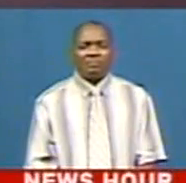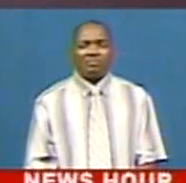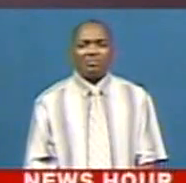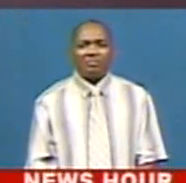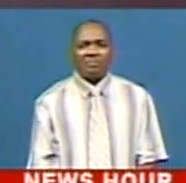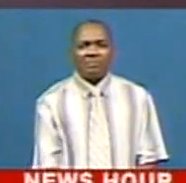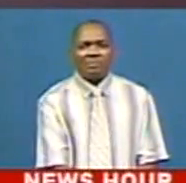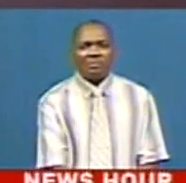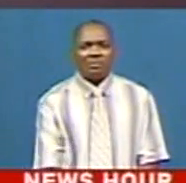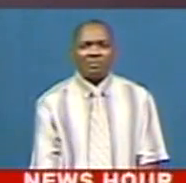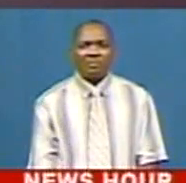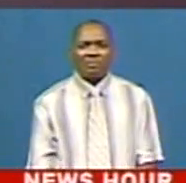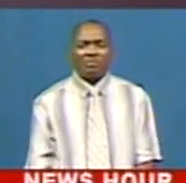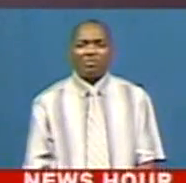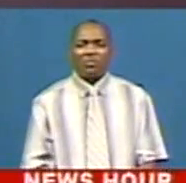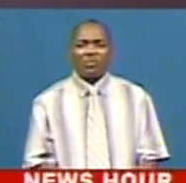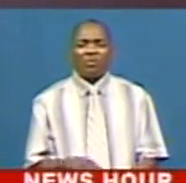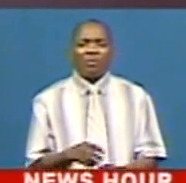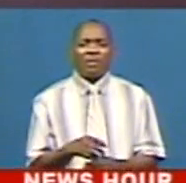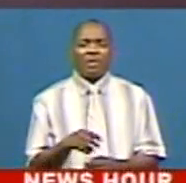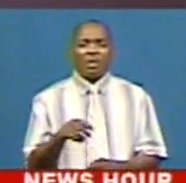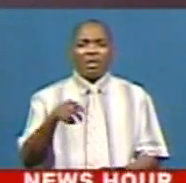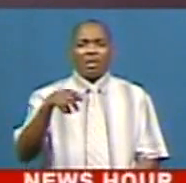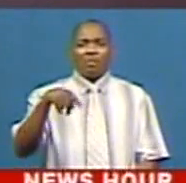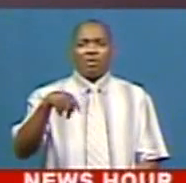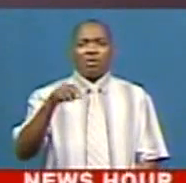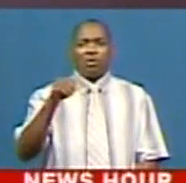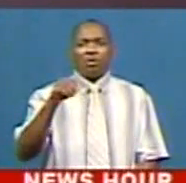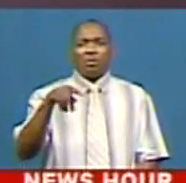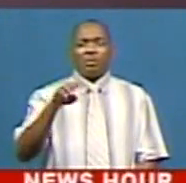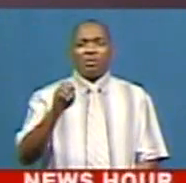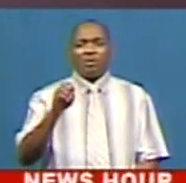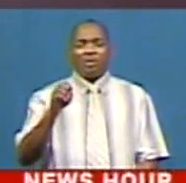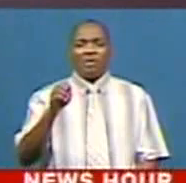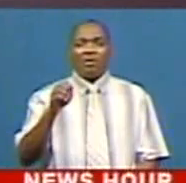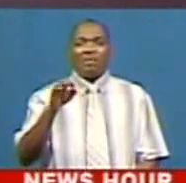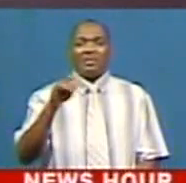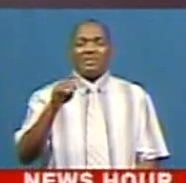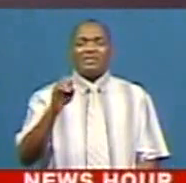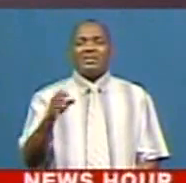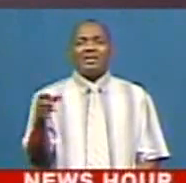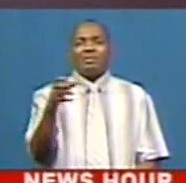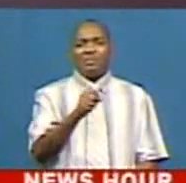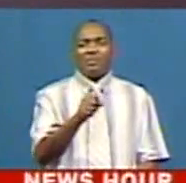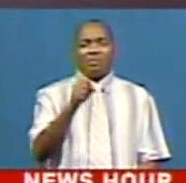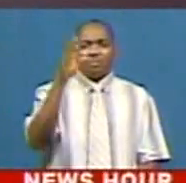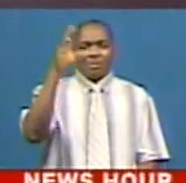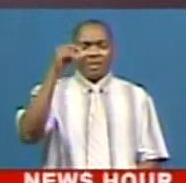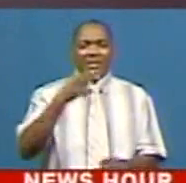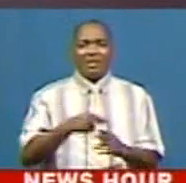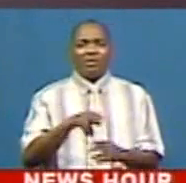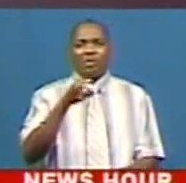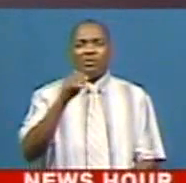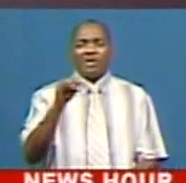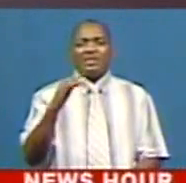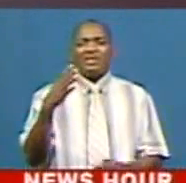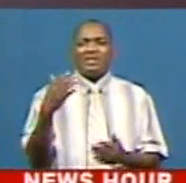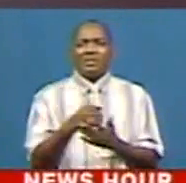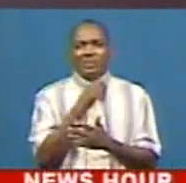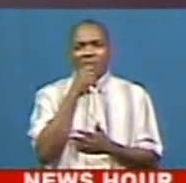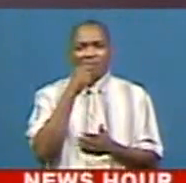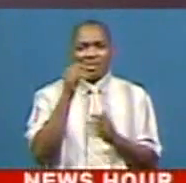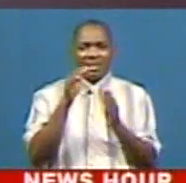His Holiness Pope Francis has appointed Most Reverend John Bonaventure Kwofie as the new Archbishop of